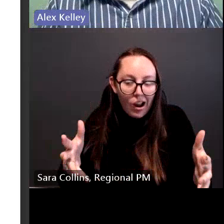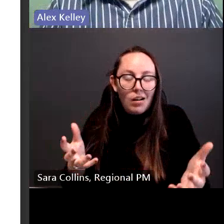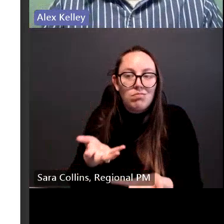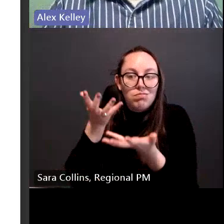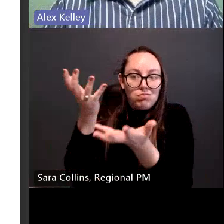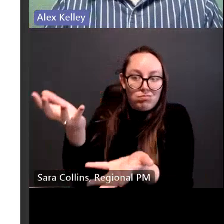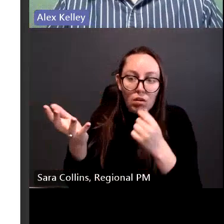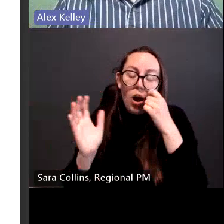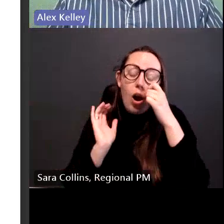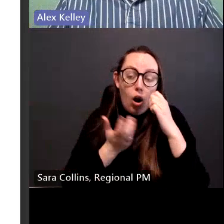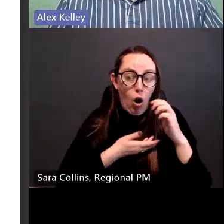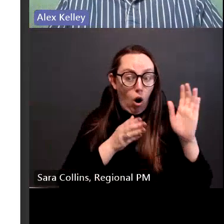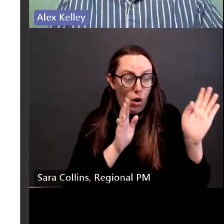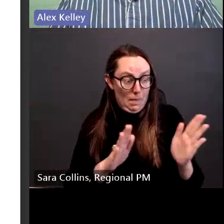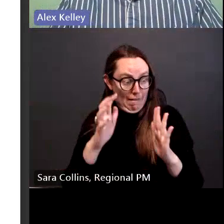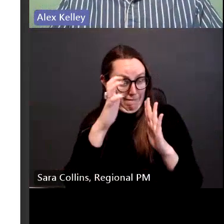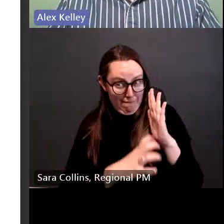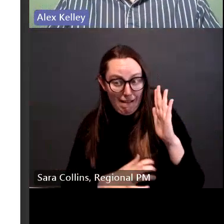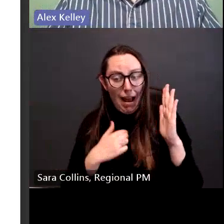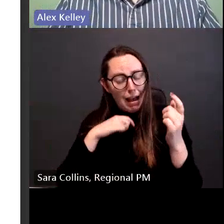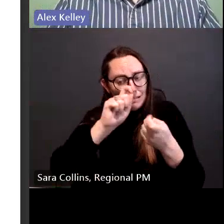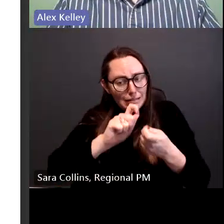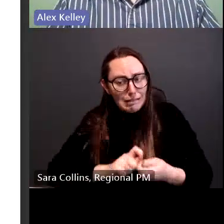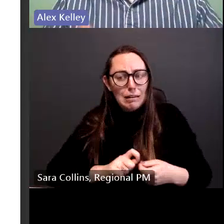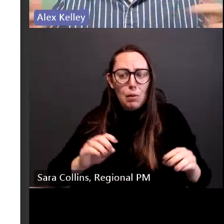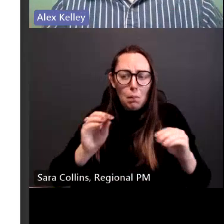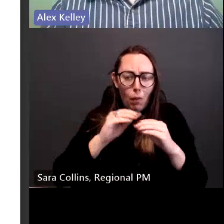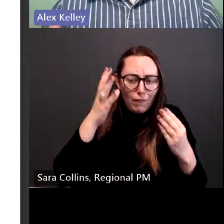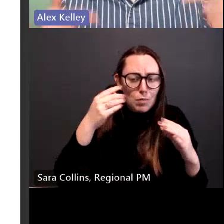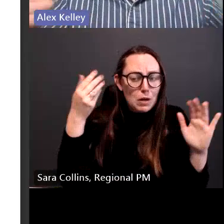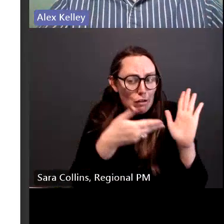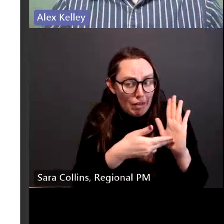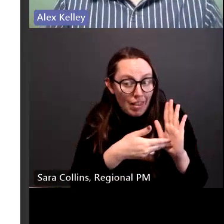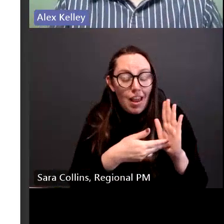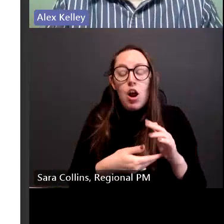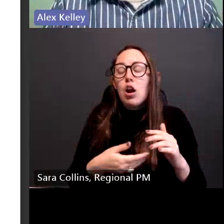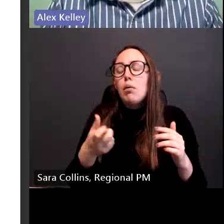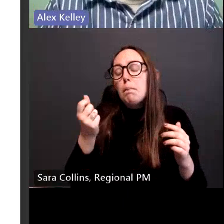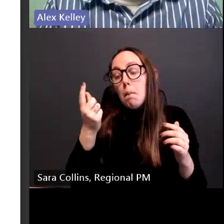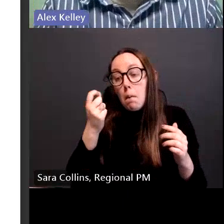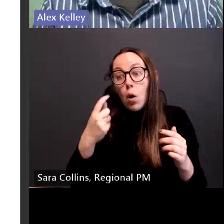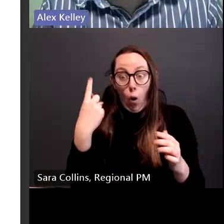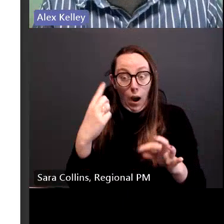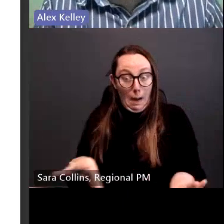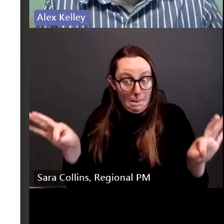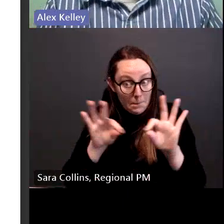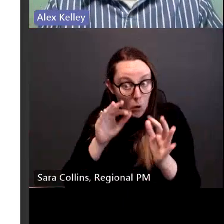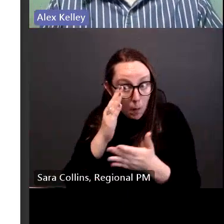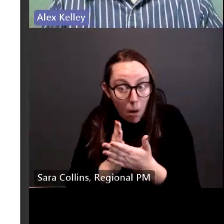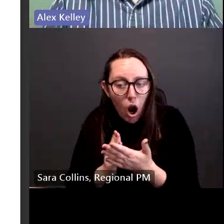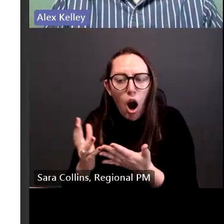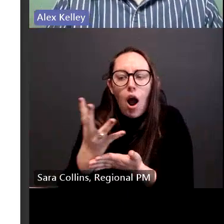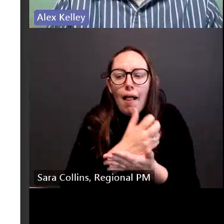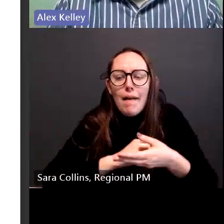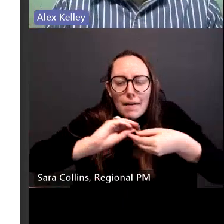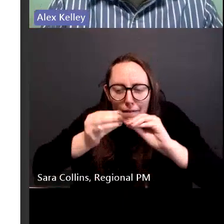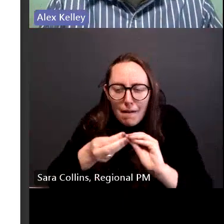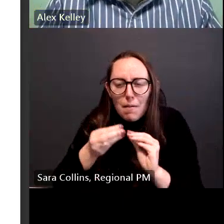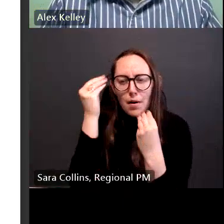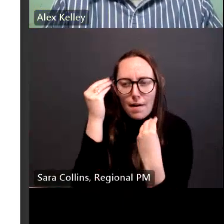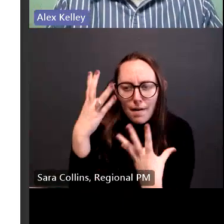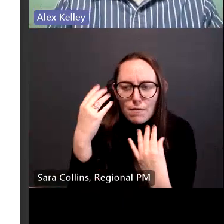But a critical piece of it is collecting certain pieces of data to then refine it, because this is an effort that the state that will be new for the